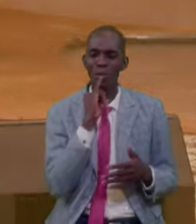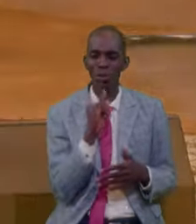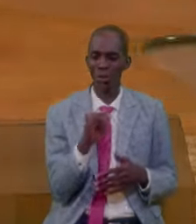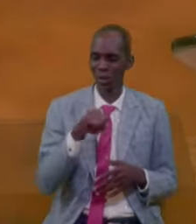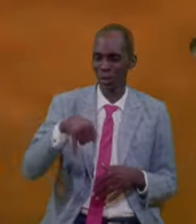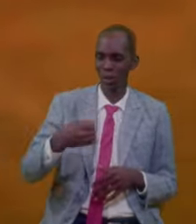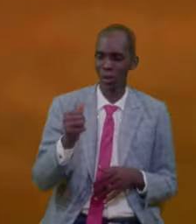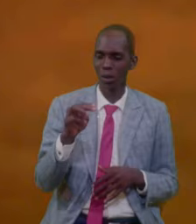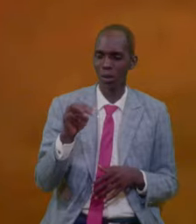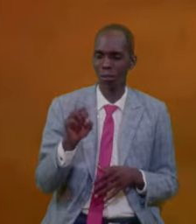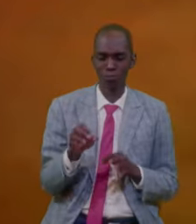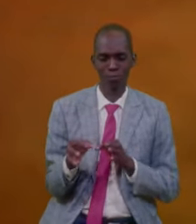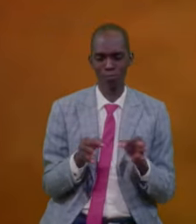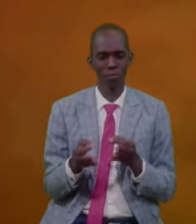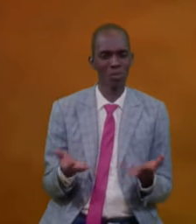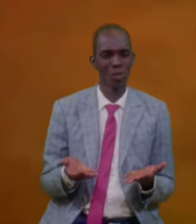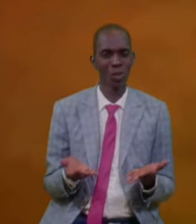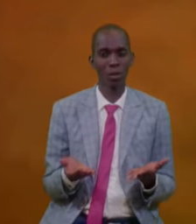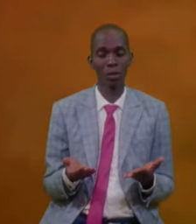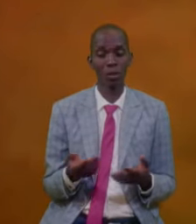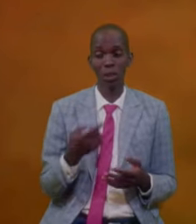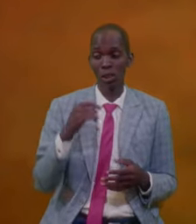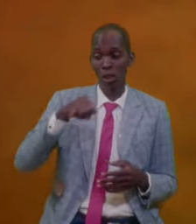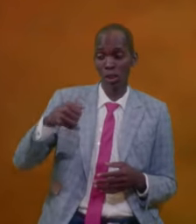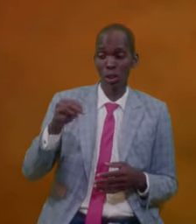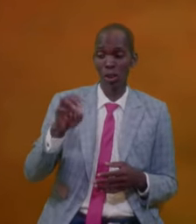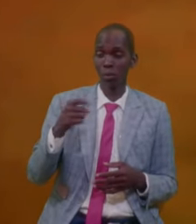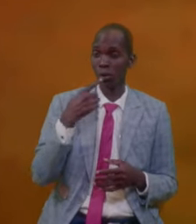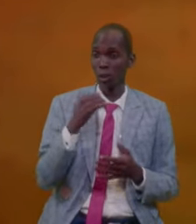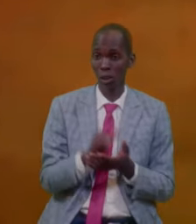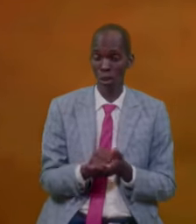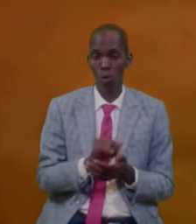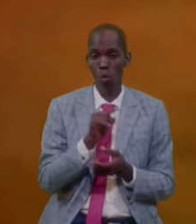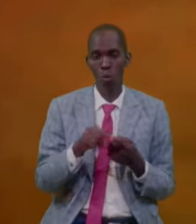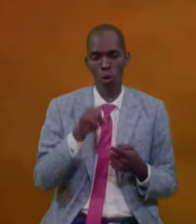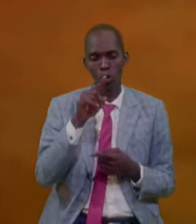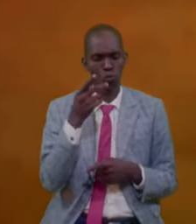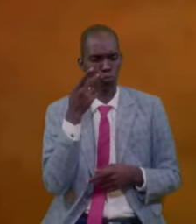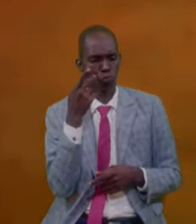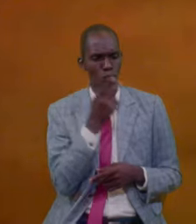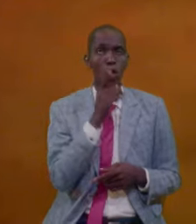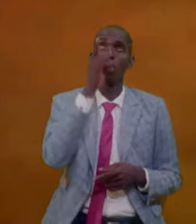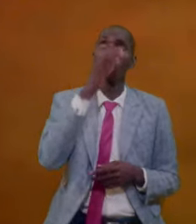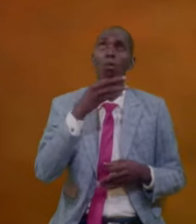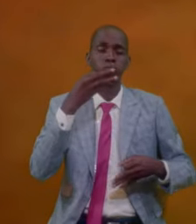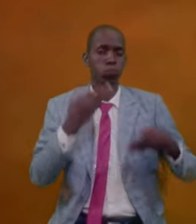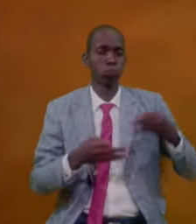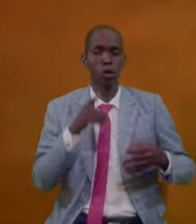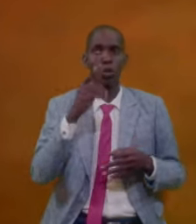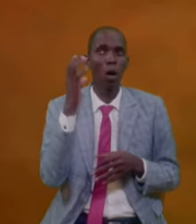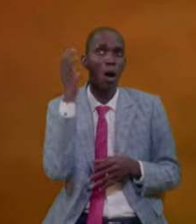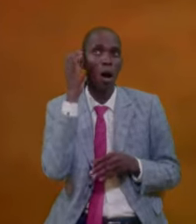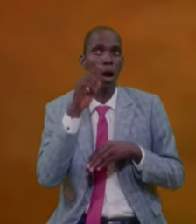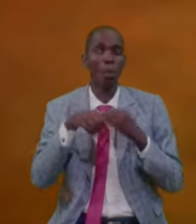telling us here? He said, when you see the judgment of God, when you hear of the judgment of God, when